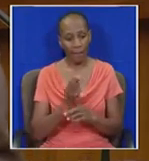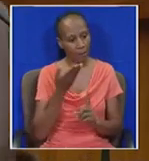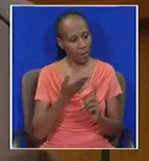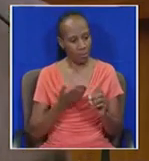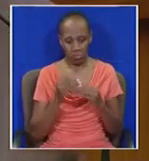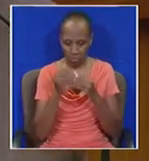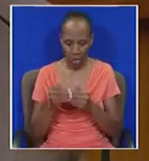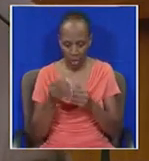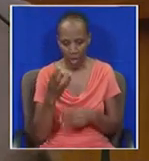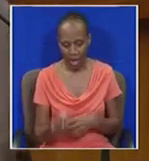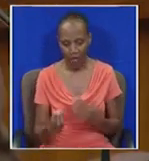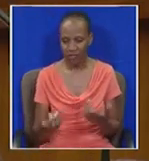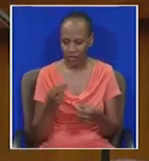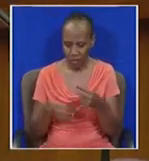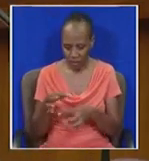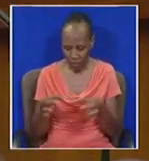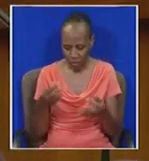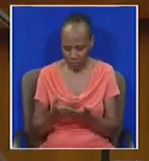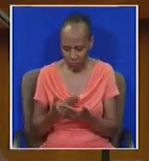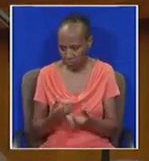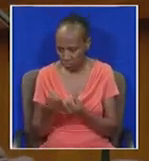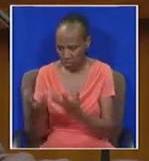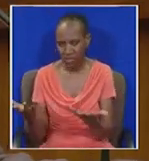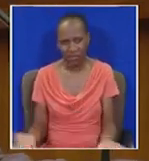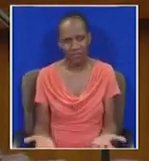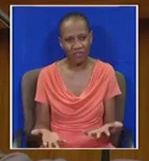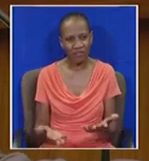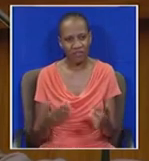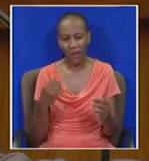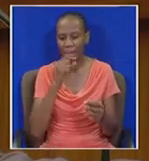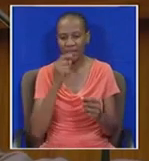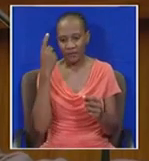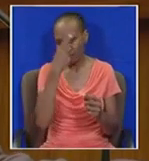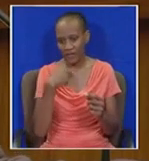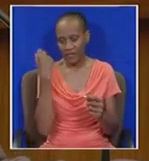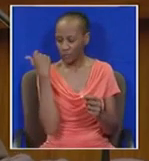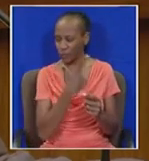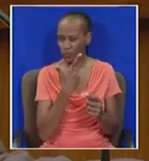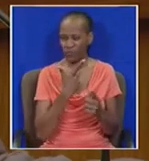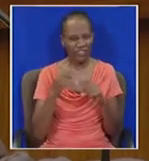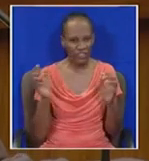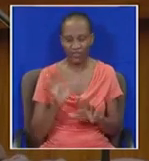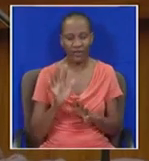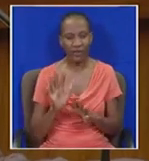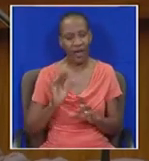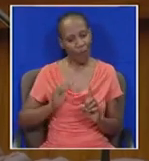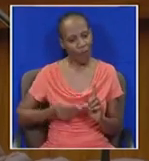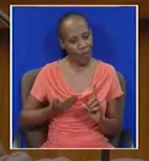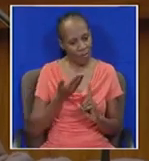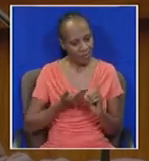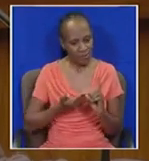Bubuxoki ubuhle, ngamampunge ubunzwakazi. Ngumfazi owoyika uYehova yedwa